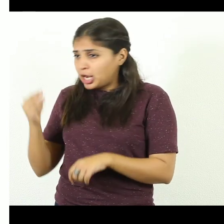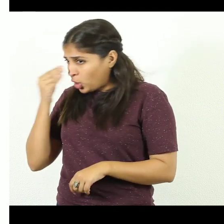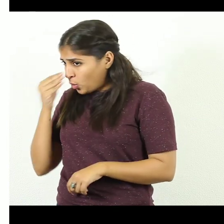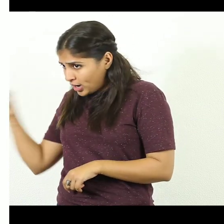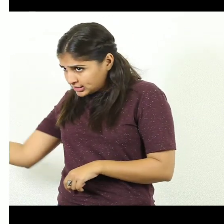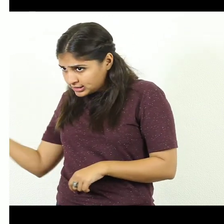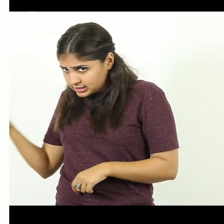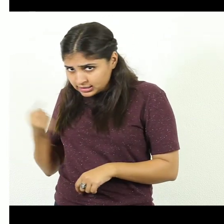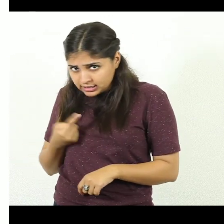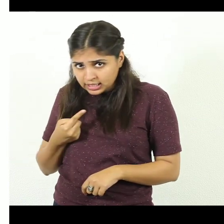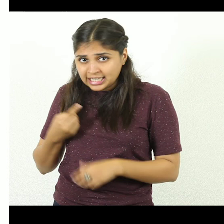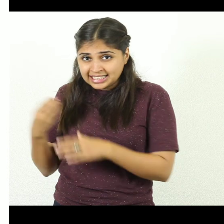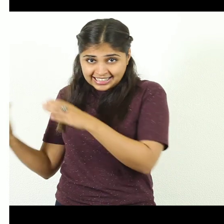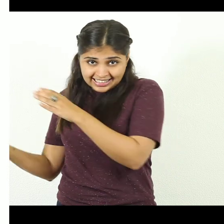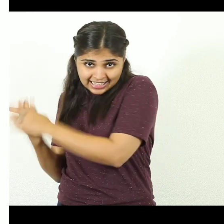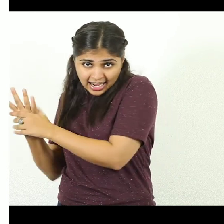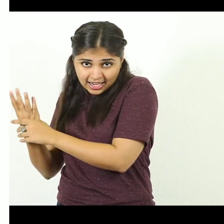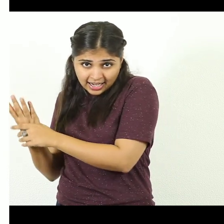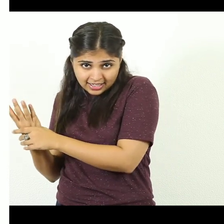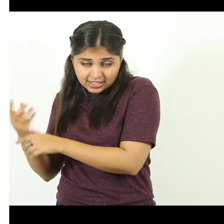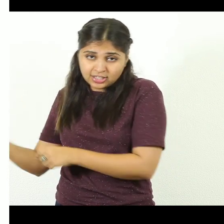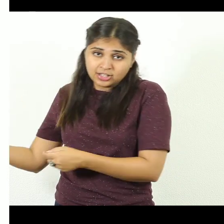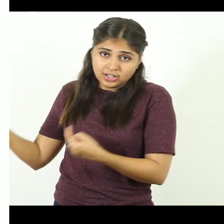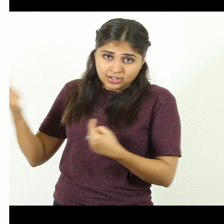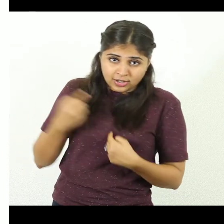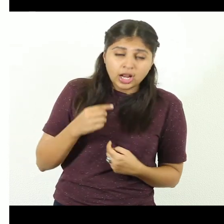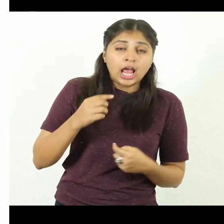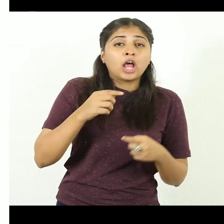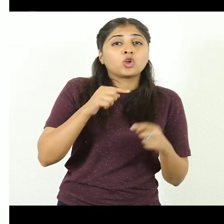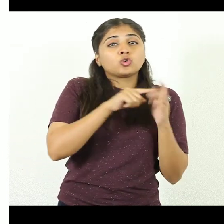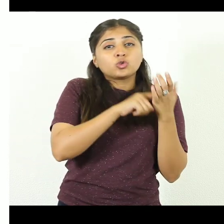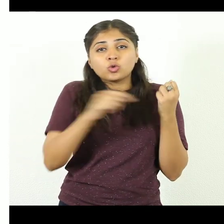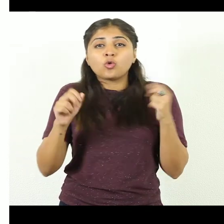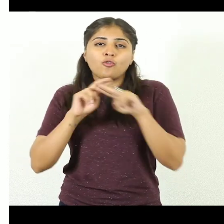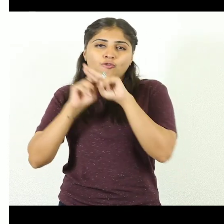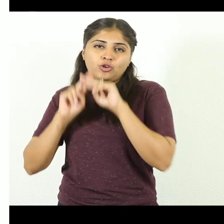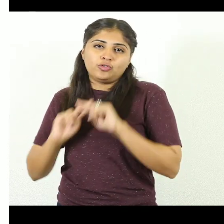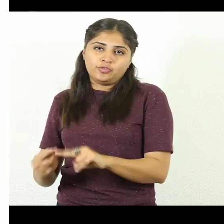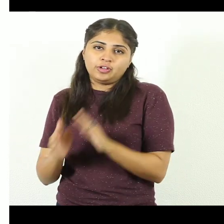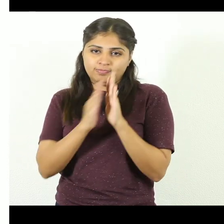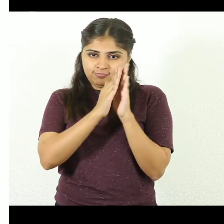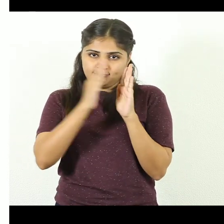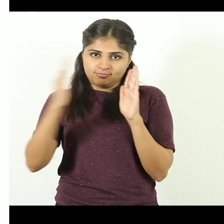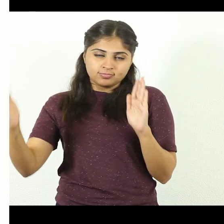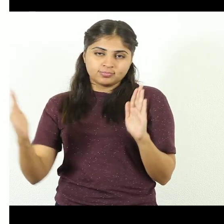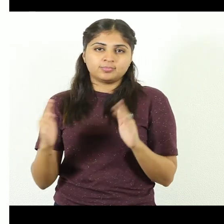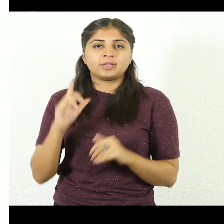request initiations to customer's request fulfillment.